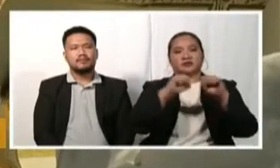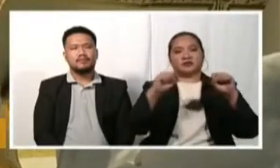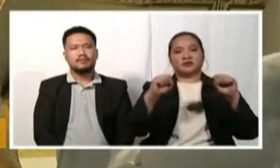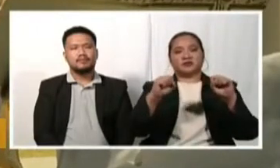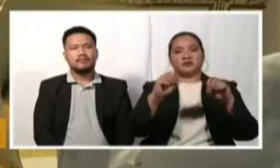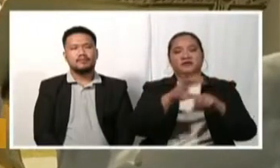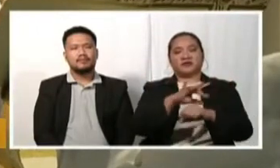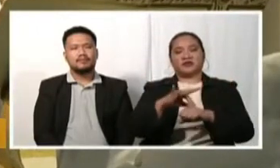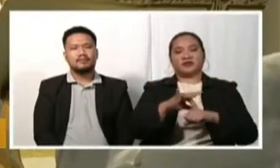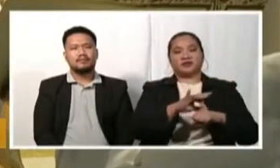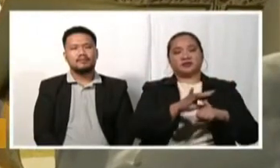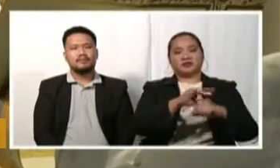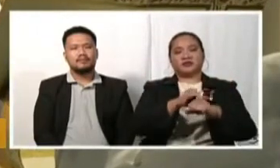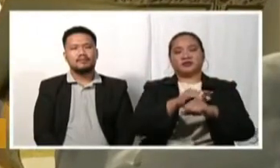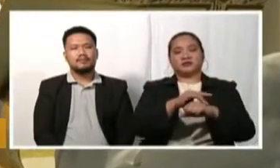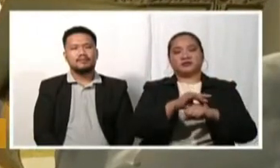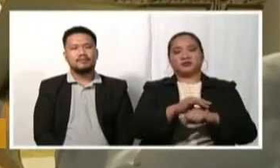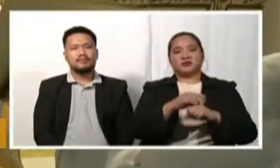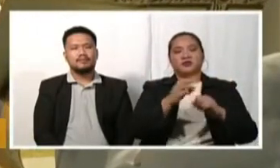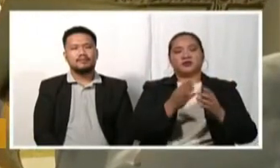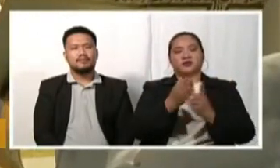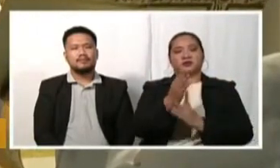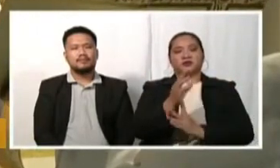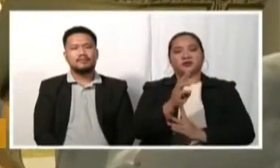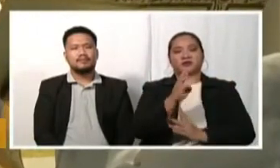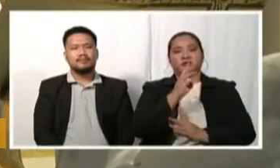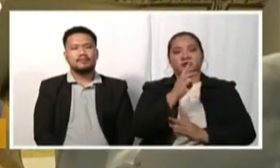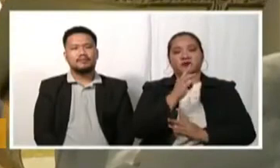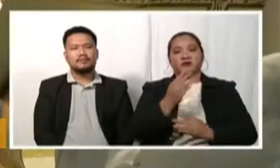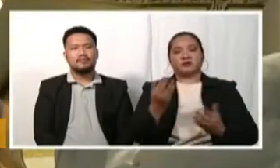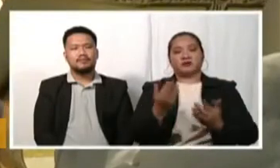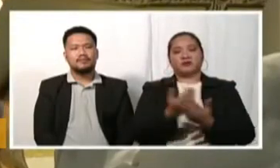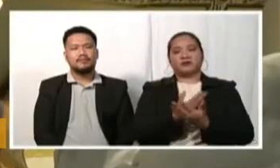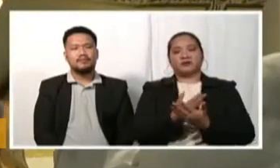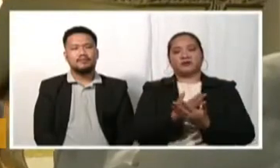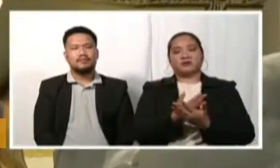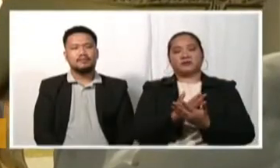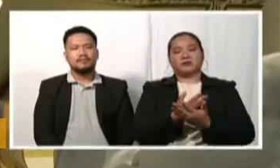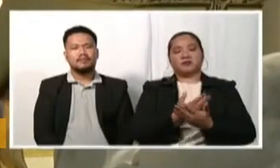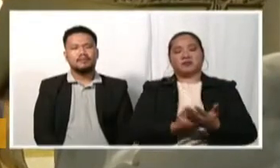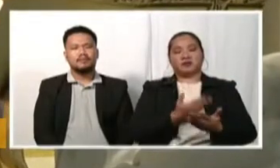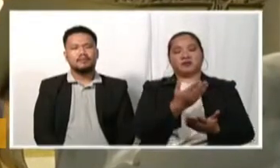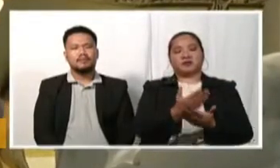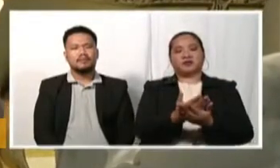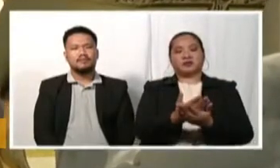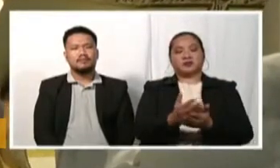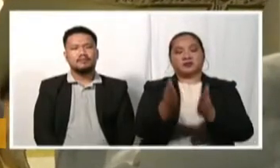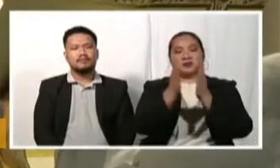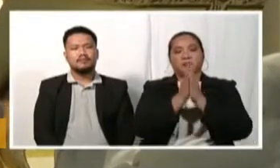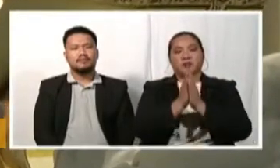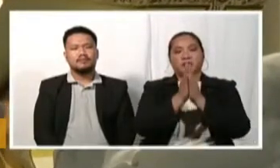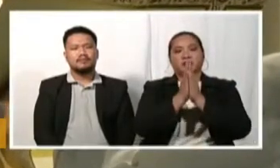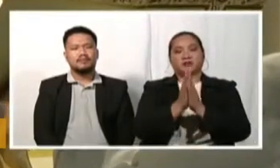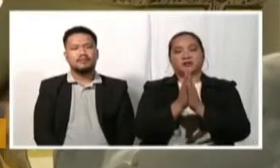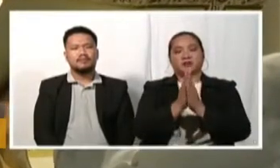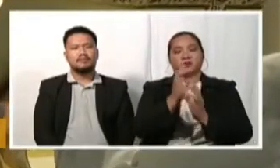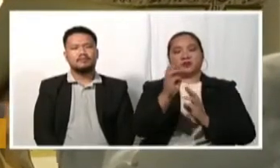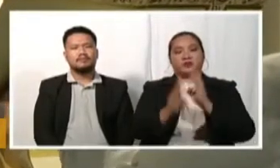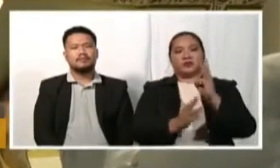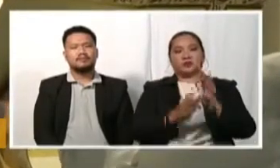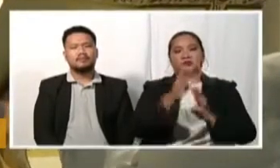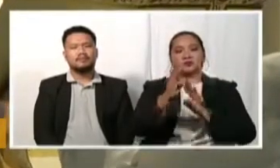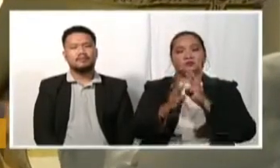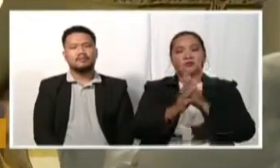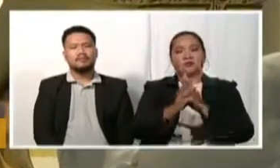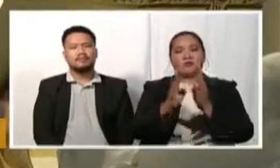the nations through the waters of rebirth. Grant, we pray, that the whole world